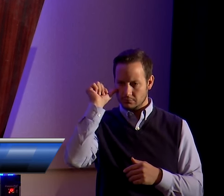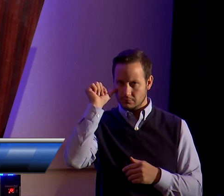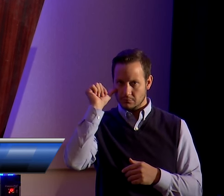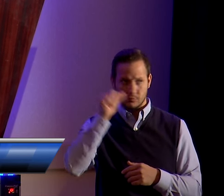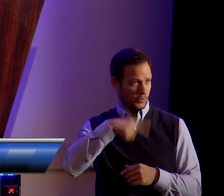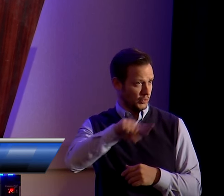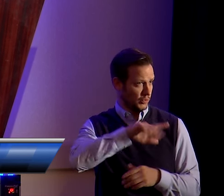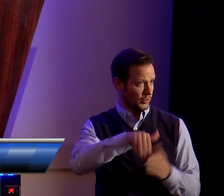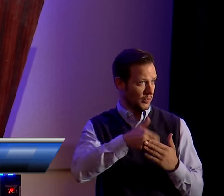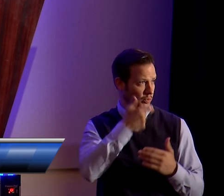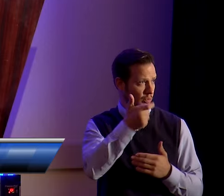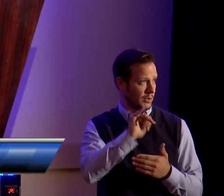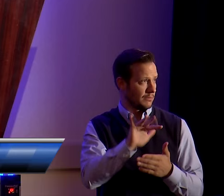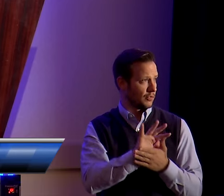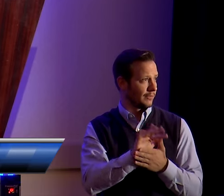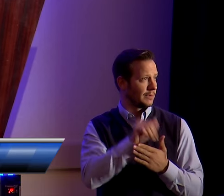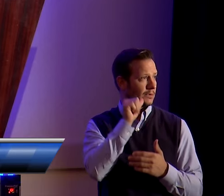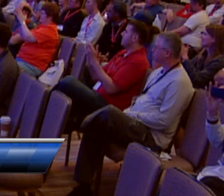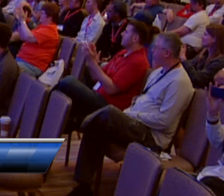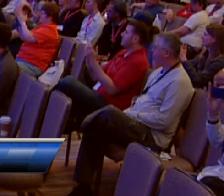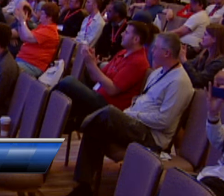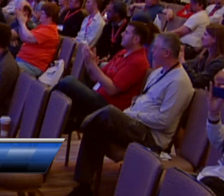you all saw the contradiction?